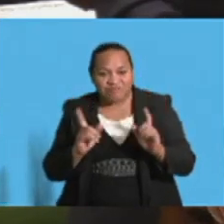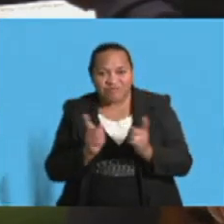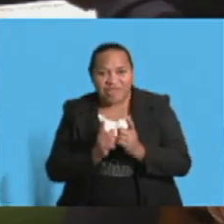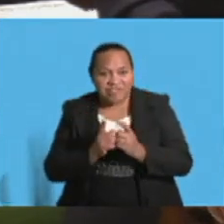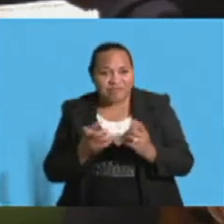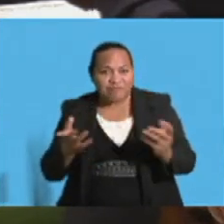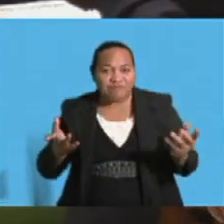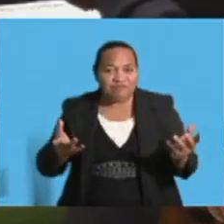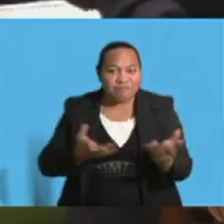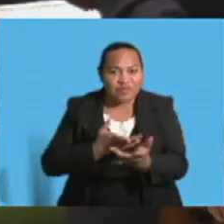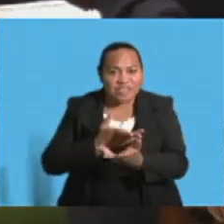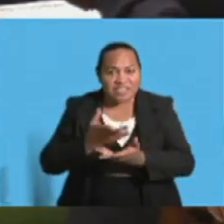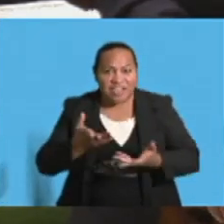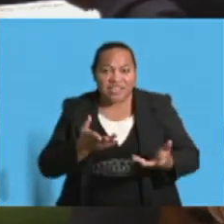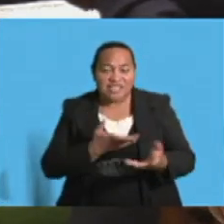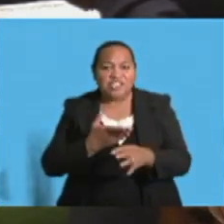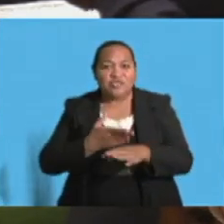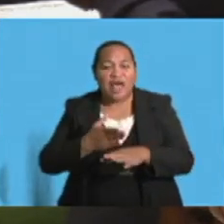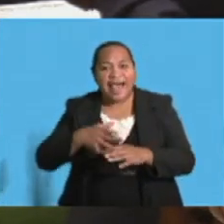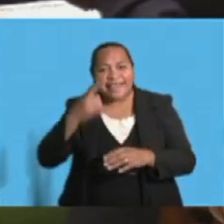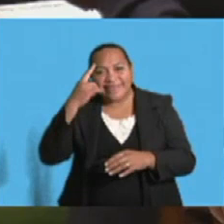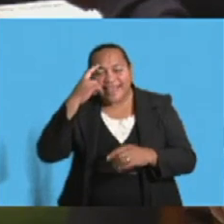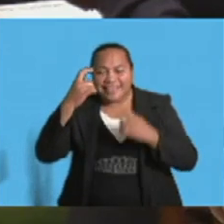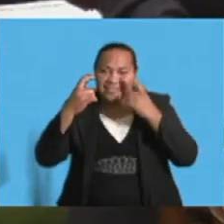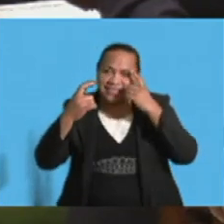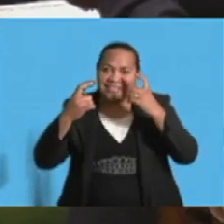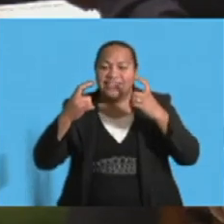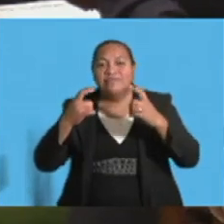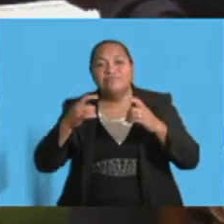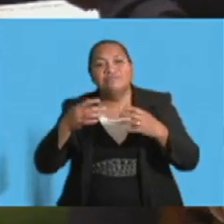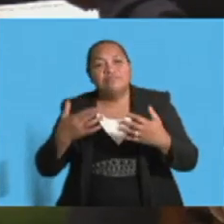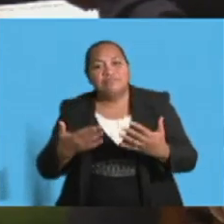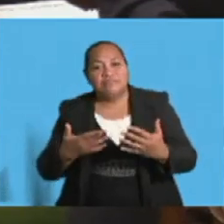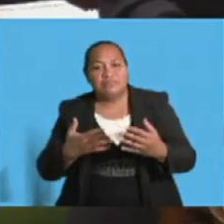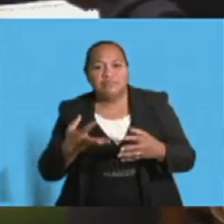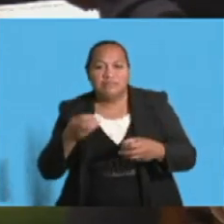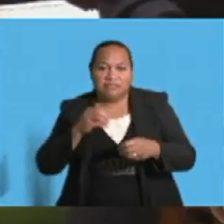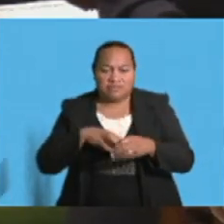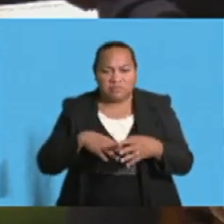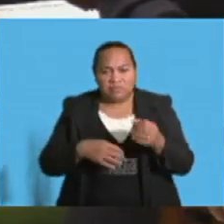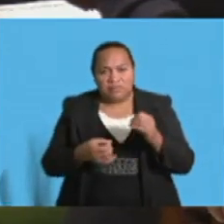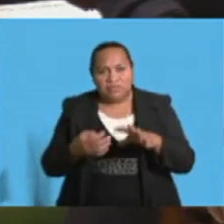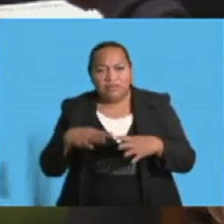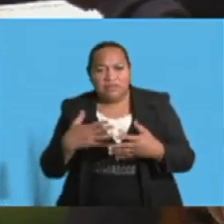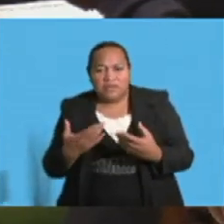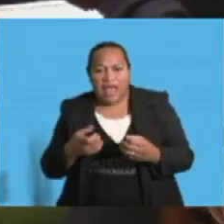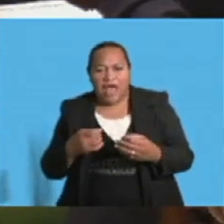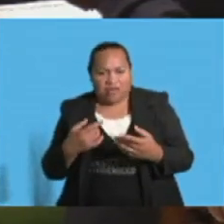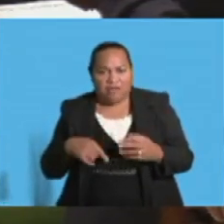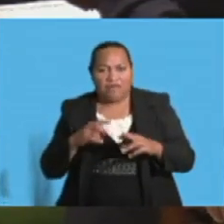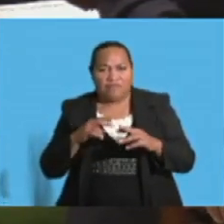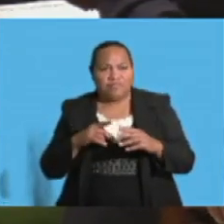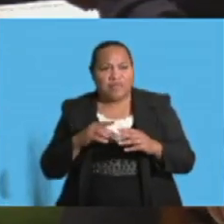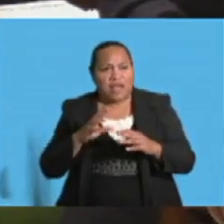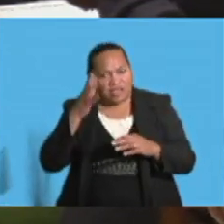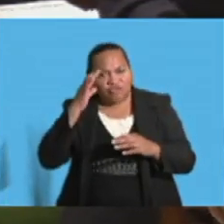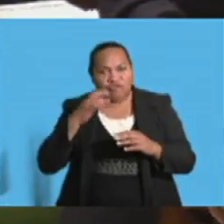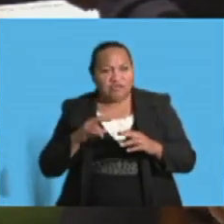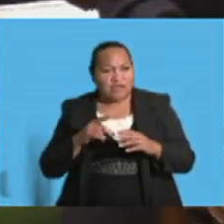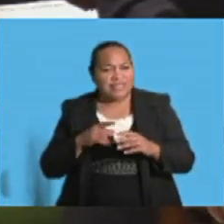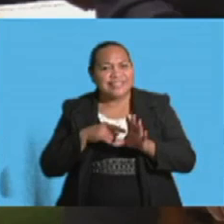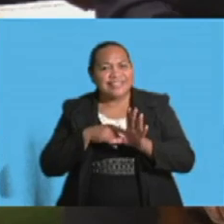new ideas, have input of new ideas, be able to discuss how we can take our country forward. We have a young